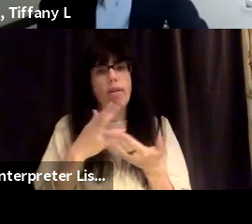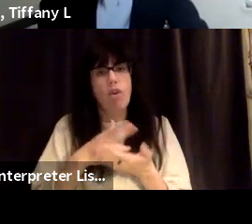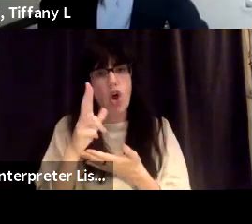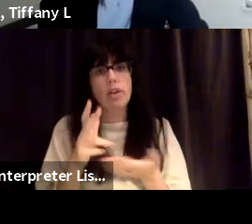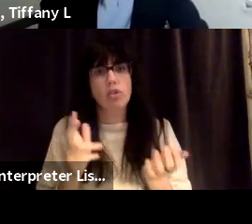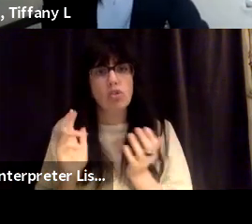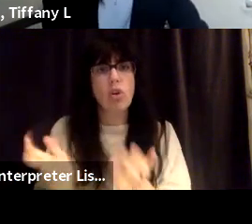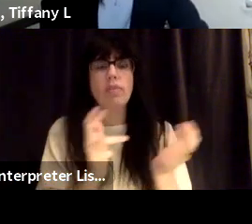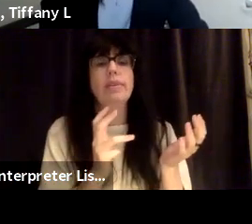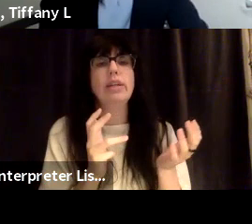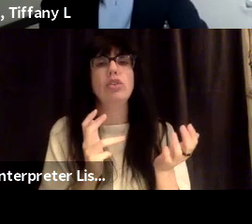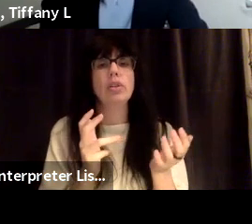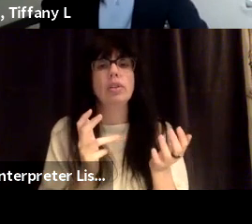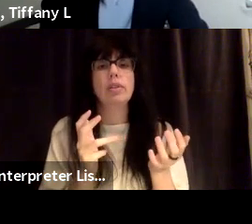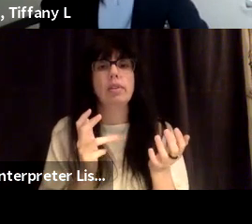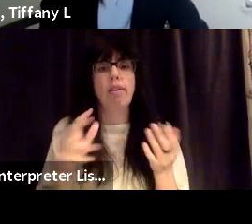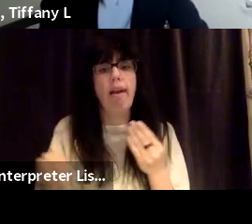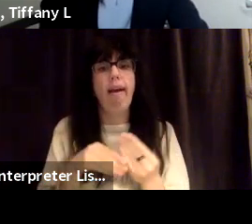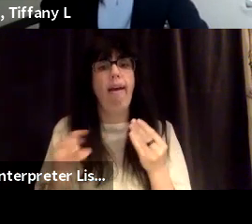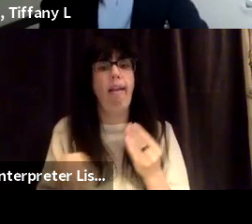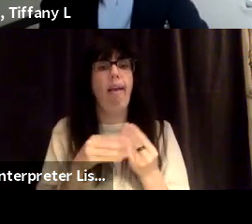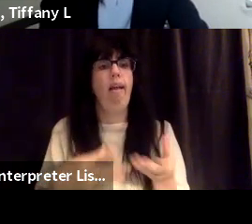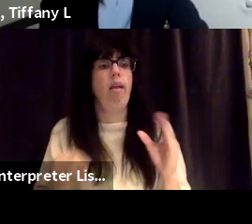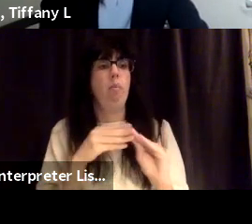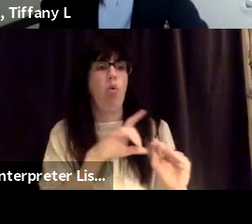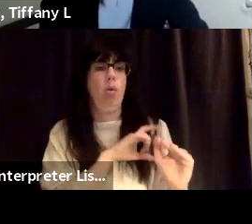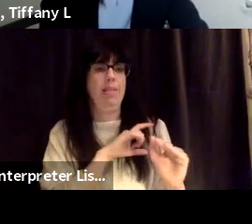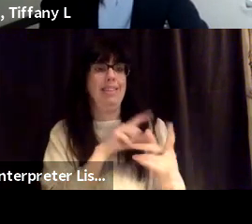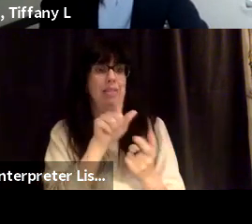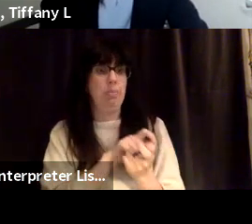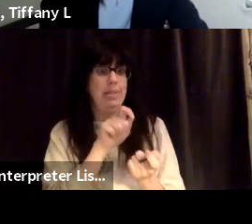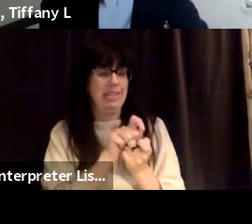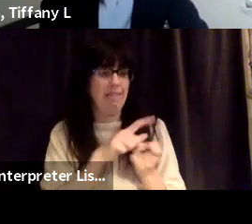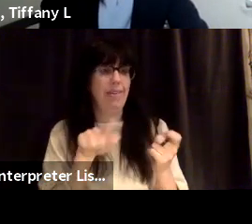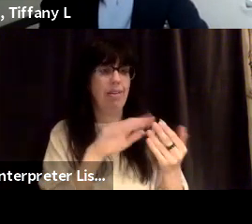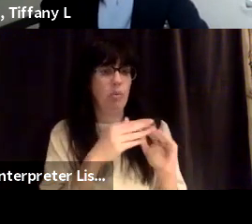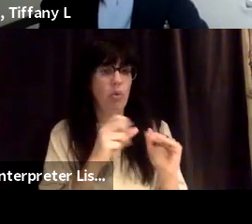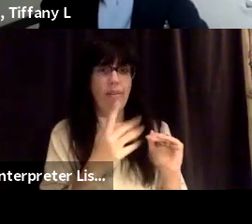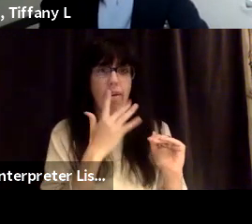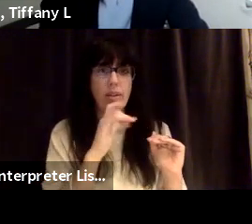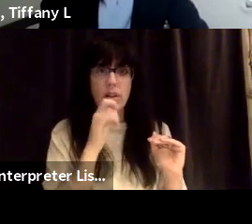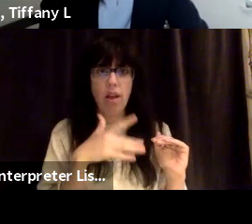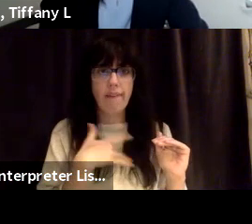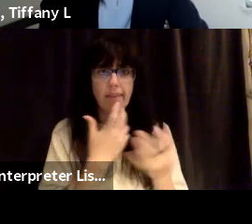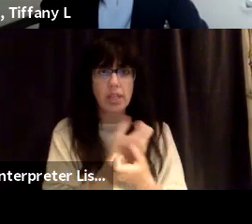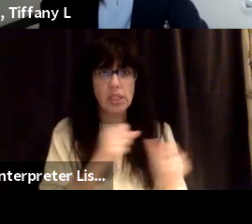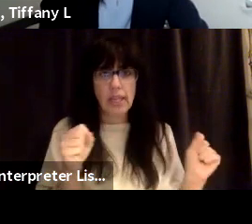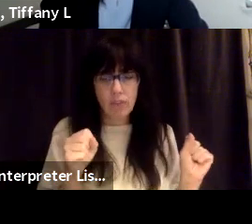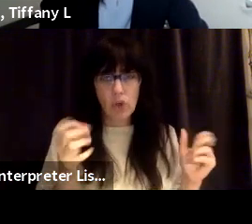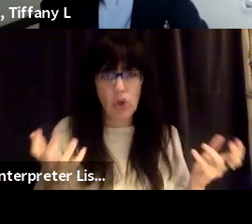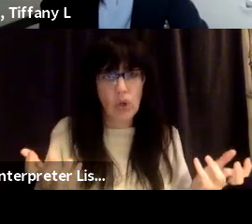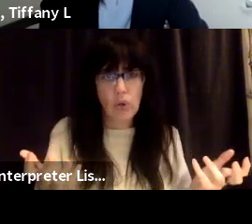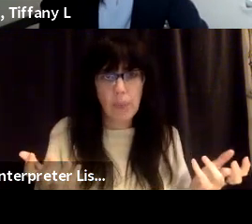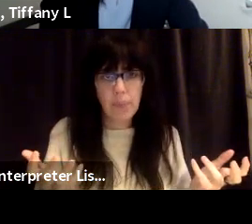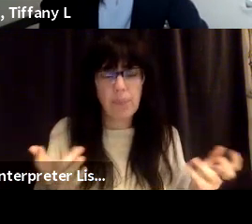fact that, adding more police, particularly in communities of color, does not make them feel safer. And back